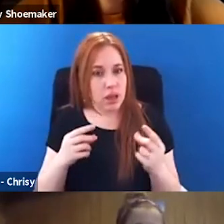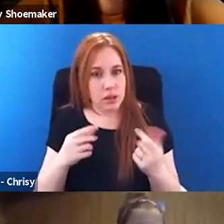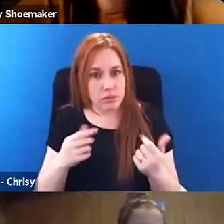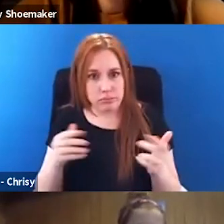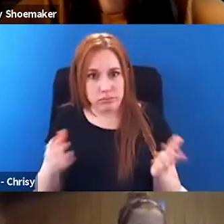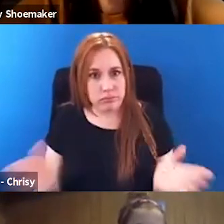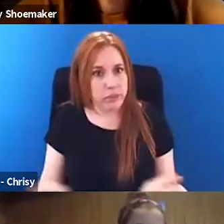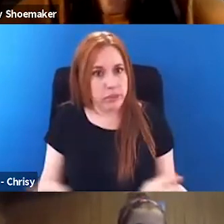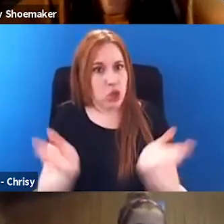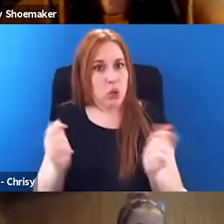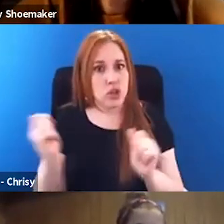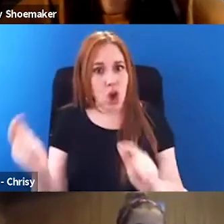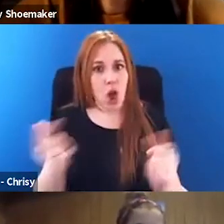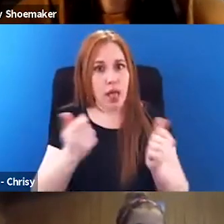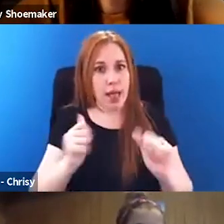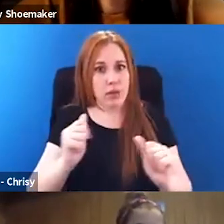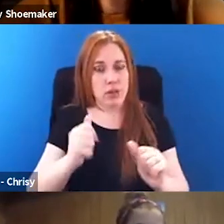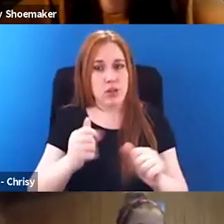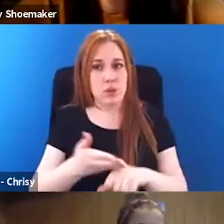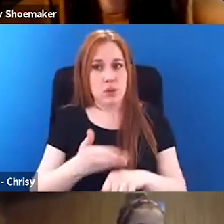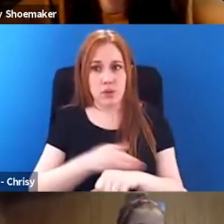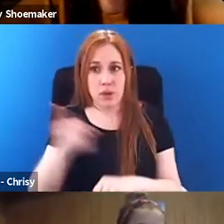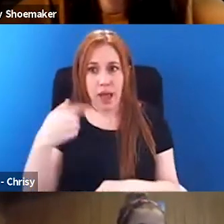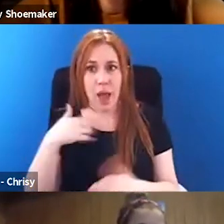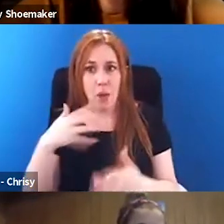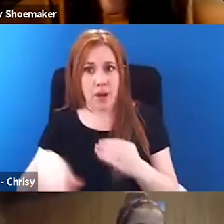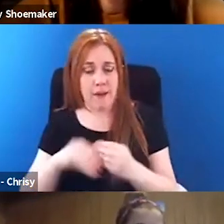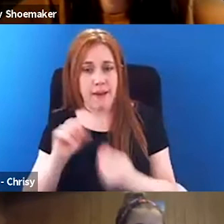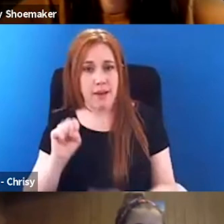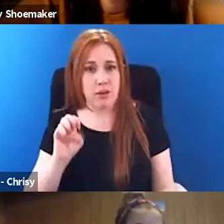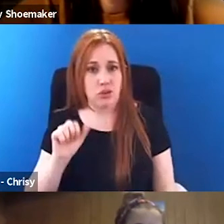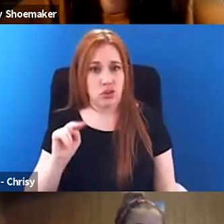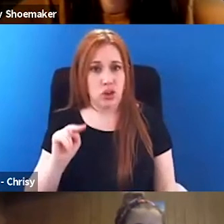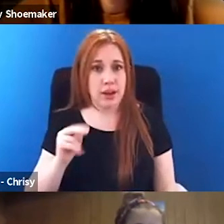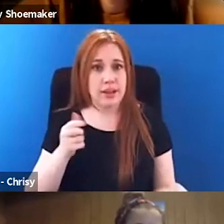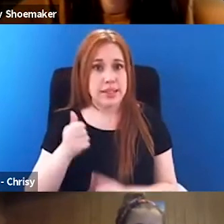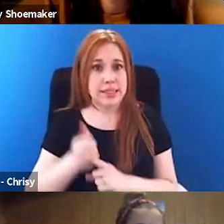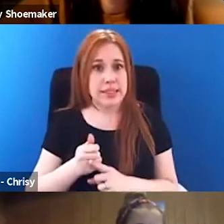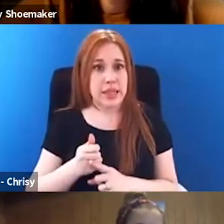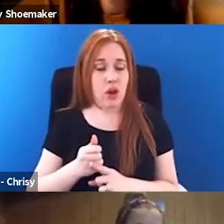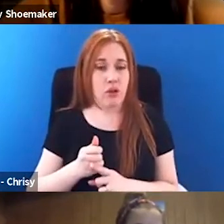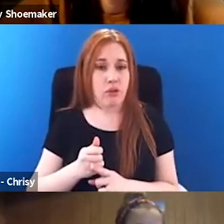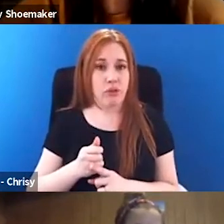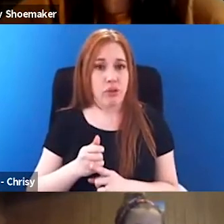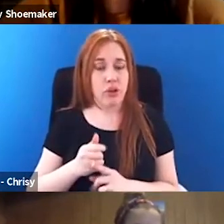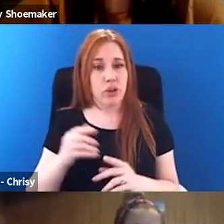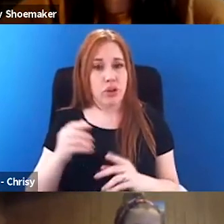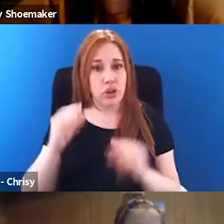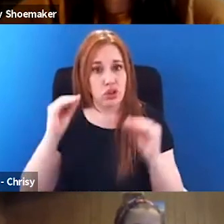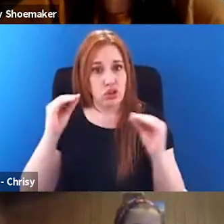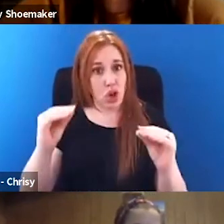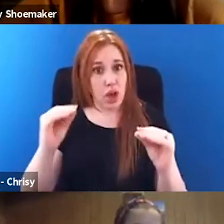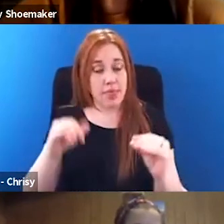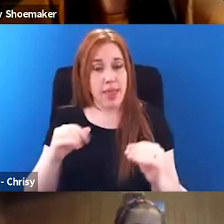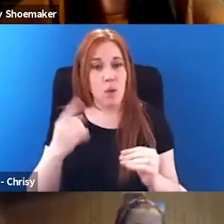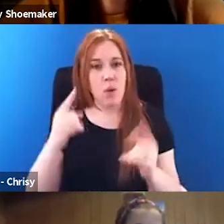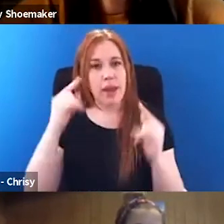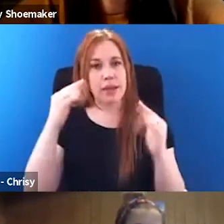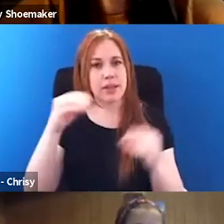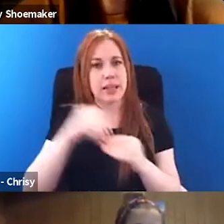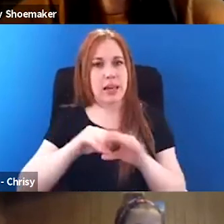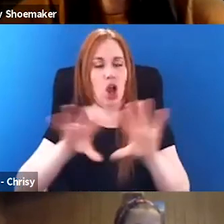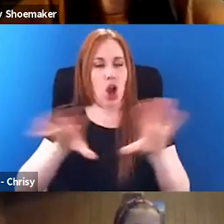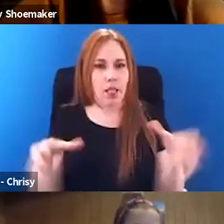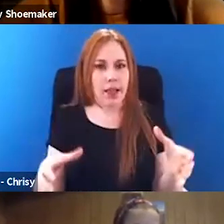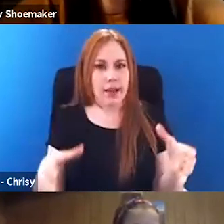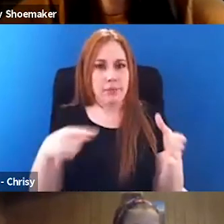better. And I would add to what Tysonn is saying is the self-taught piece. I think one of the expectations of being in a collective is being